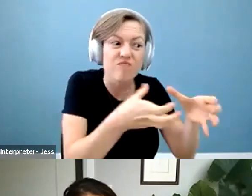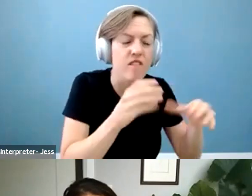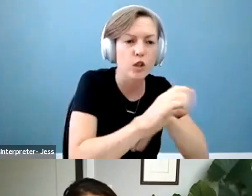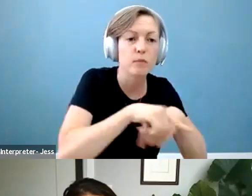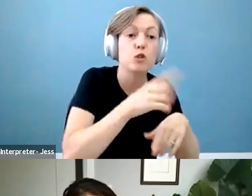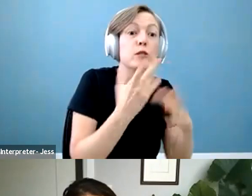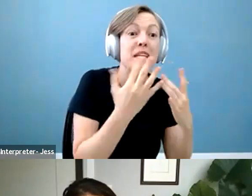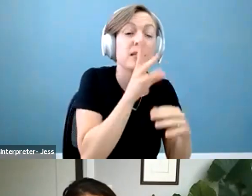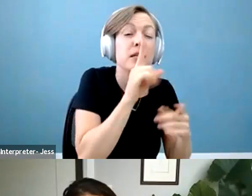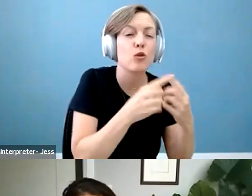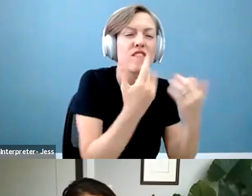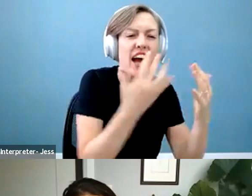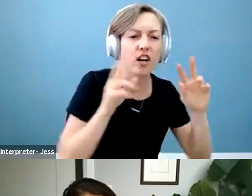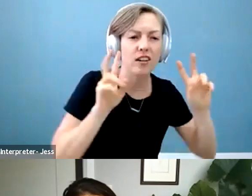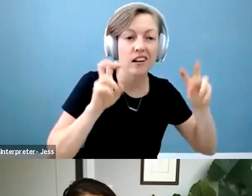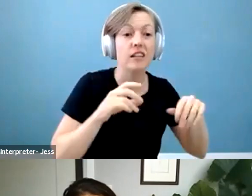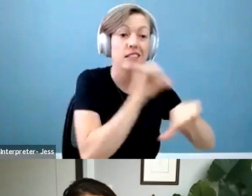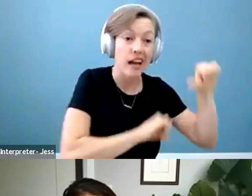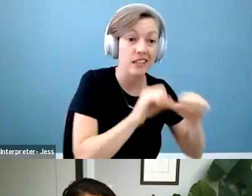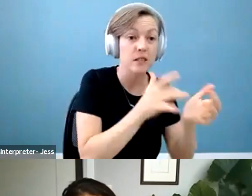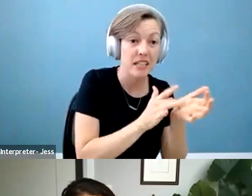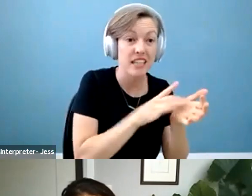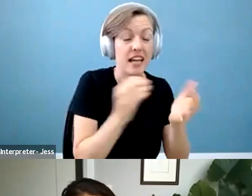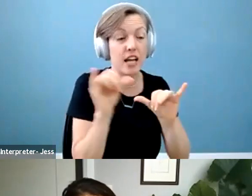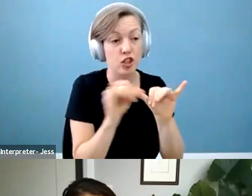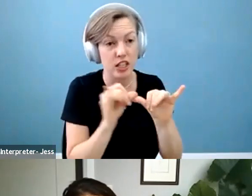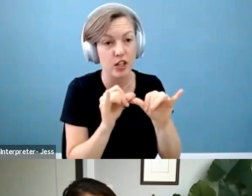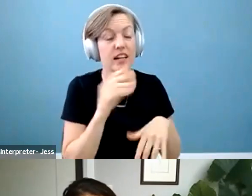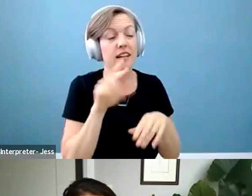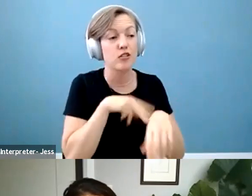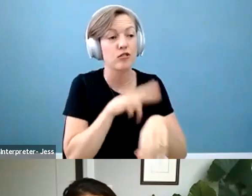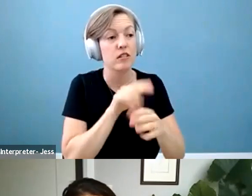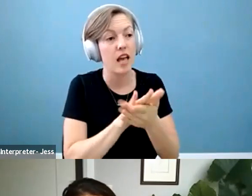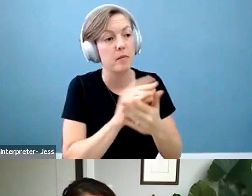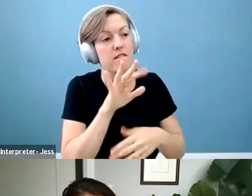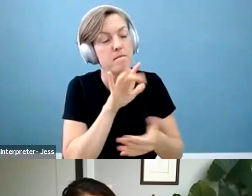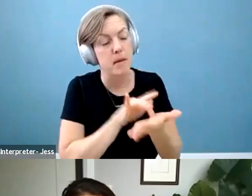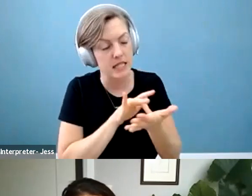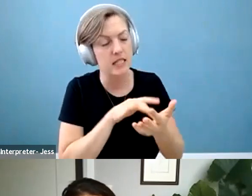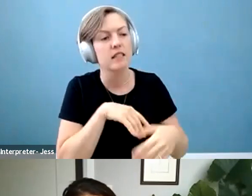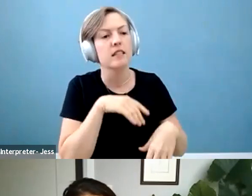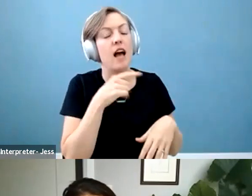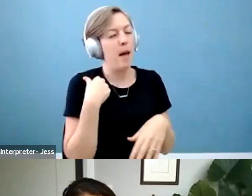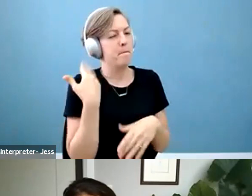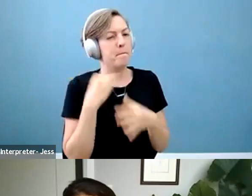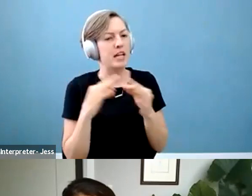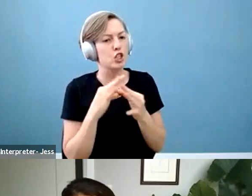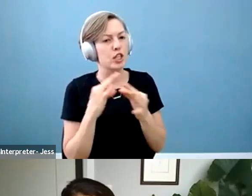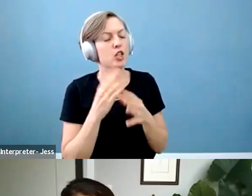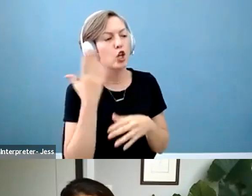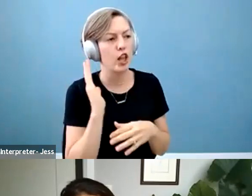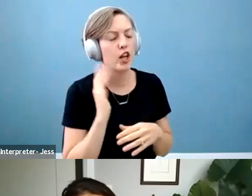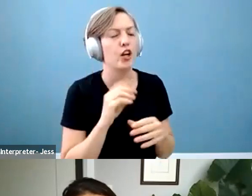of Sciences, Medicine and Engineering, National Academy of Medicine. As I mentioned earlier